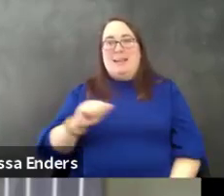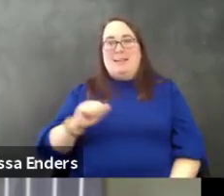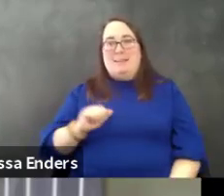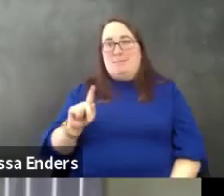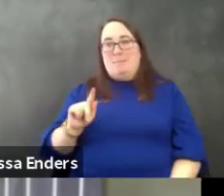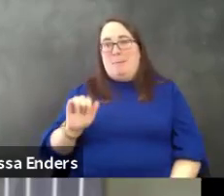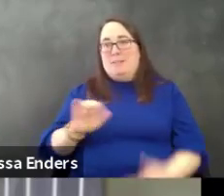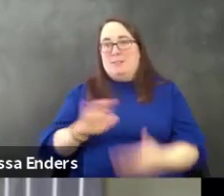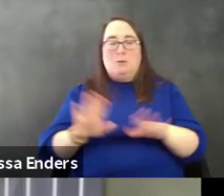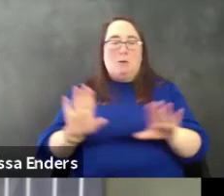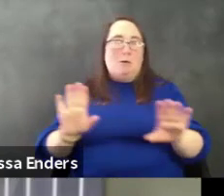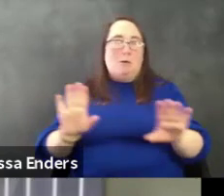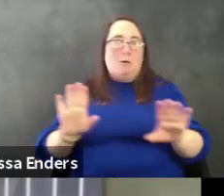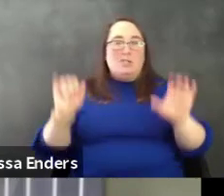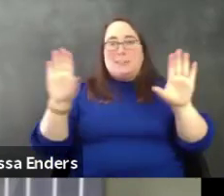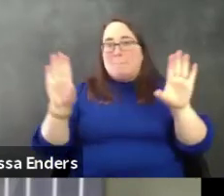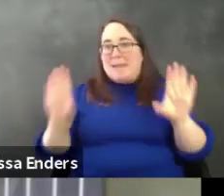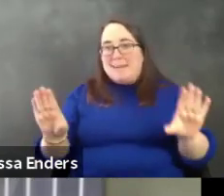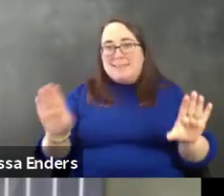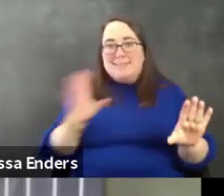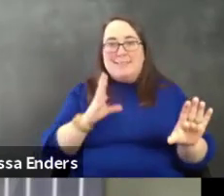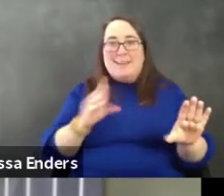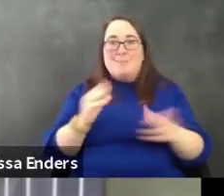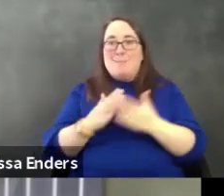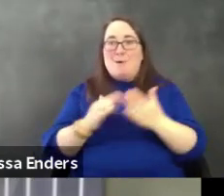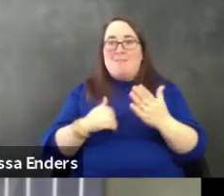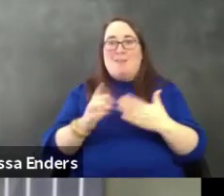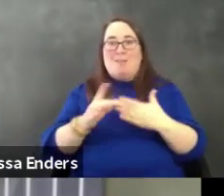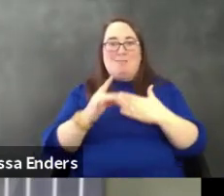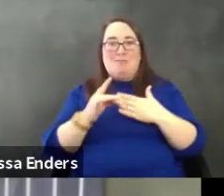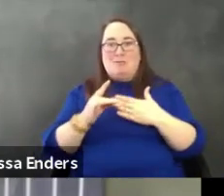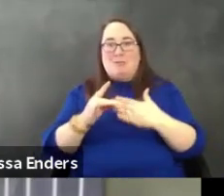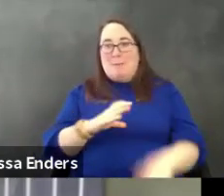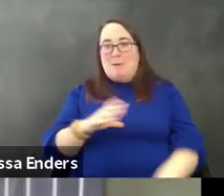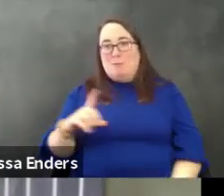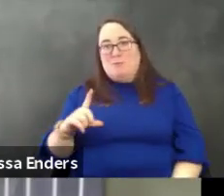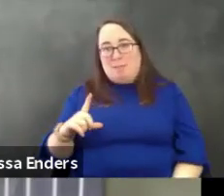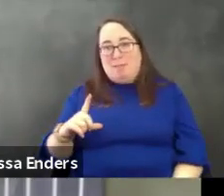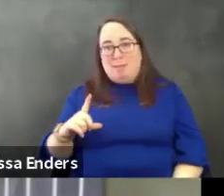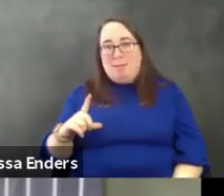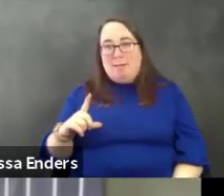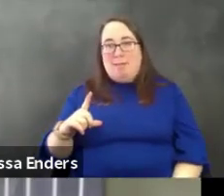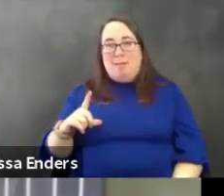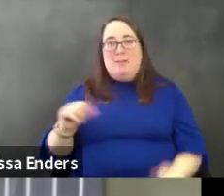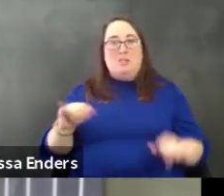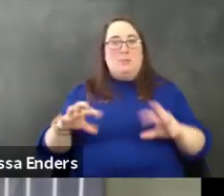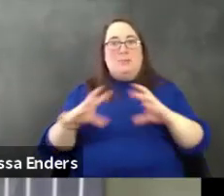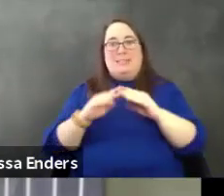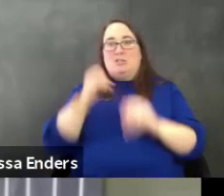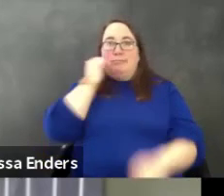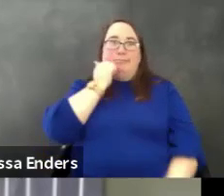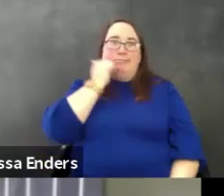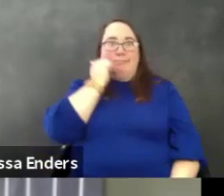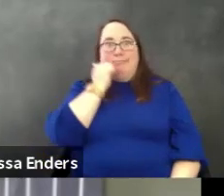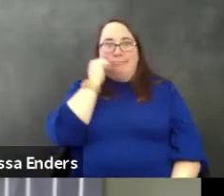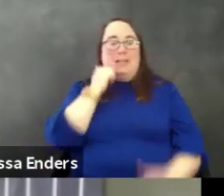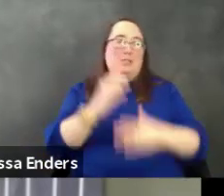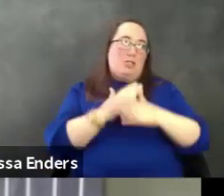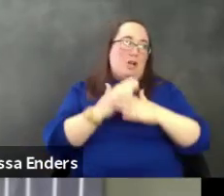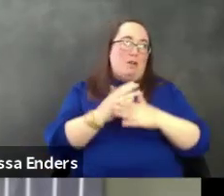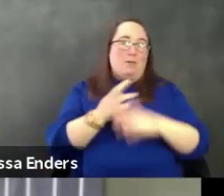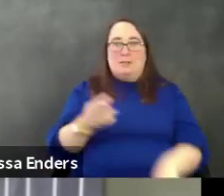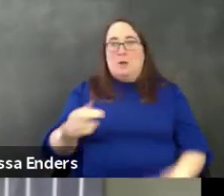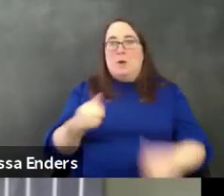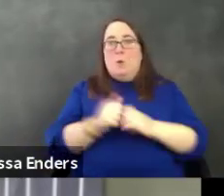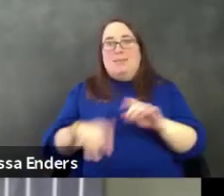just amazing and just is part of our leadership council and has been doing sessions every day and sharing resources through